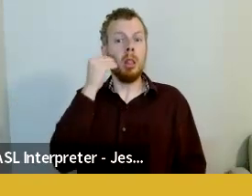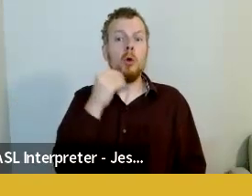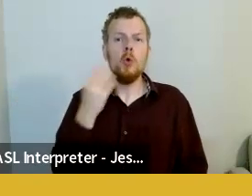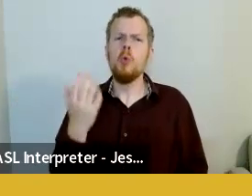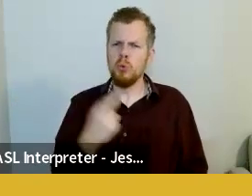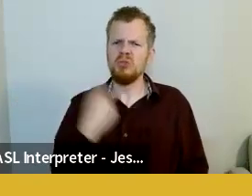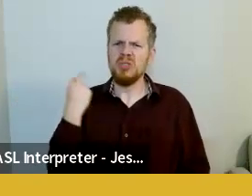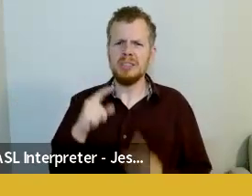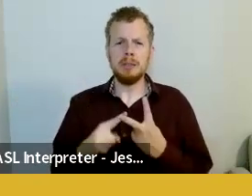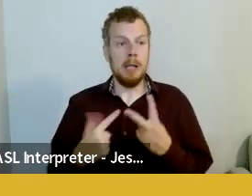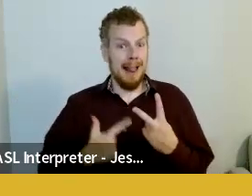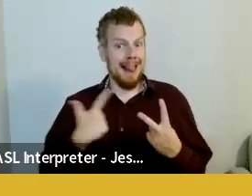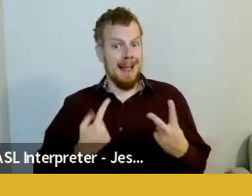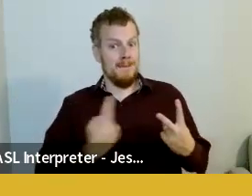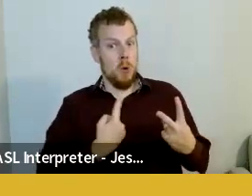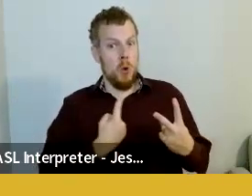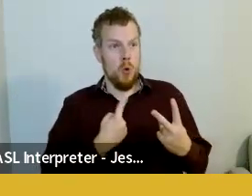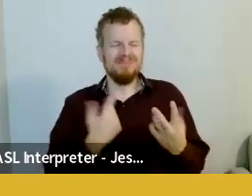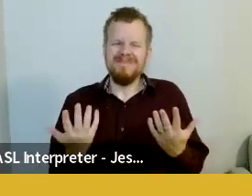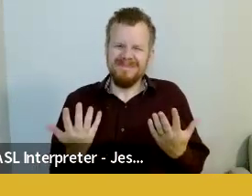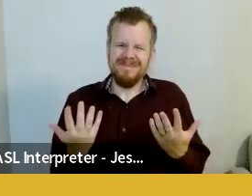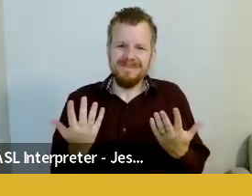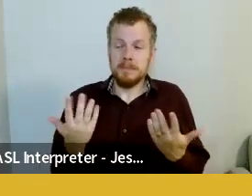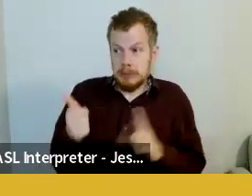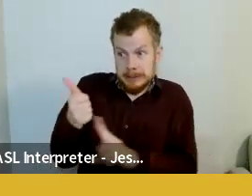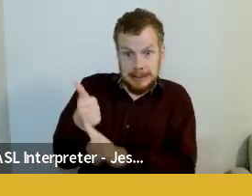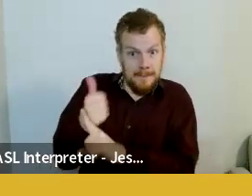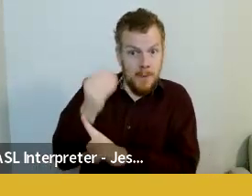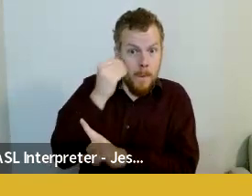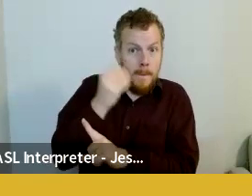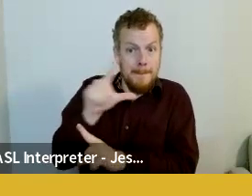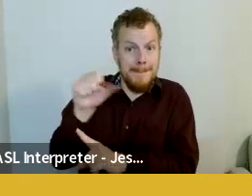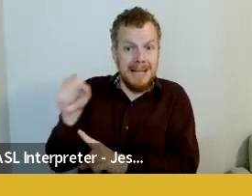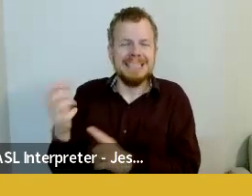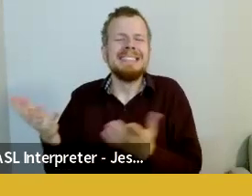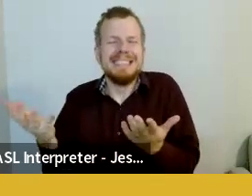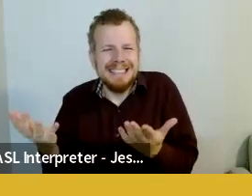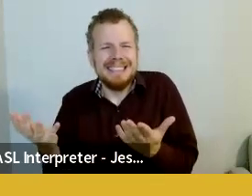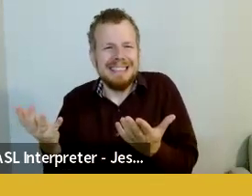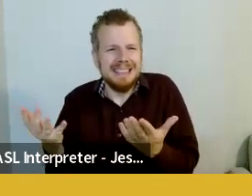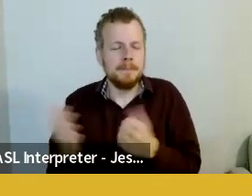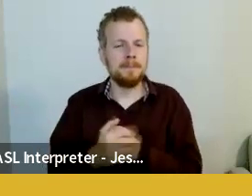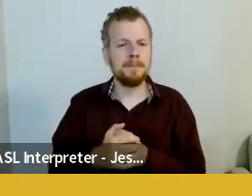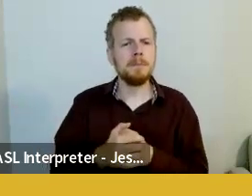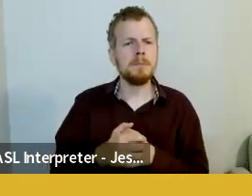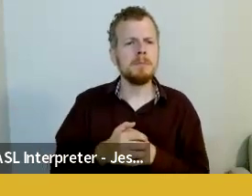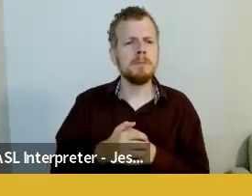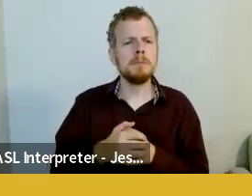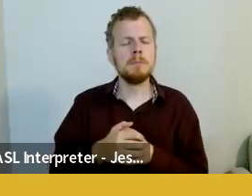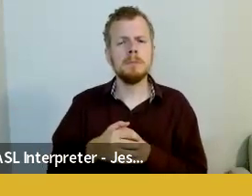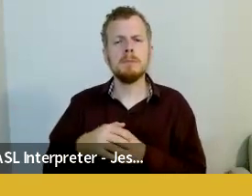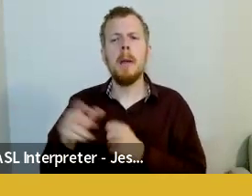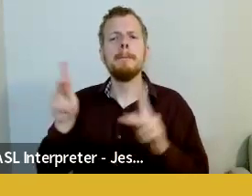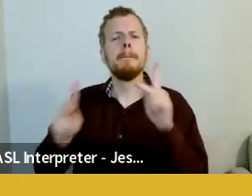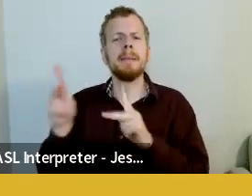who live alone, people experiencing homelessness. And some of our biological factors are older